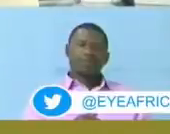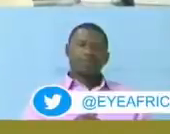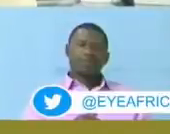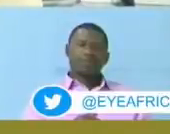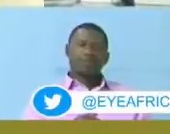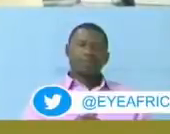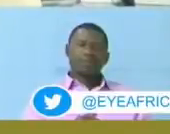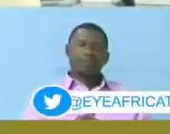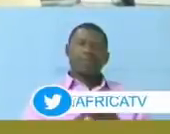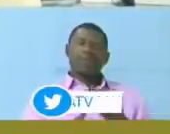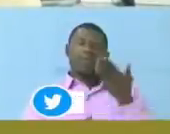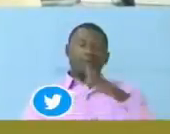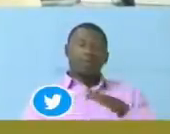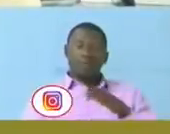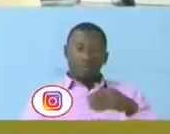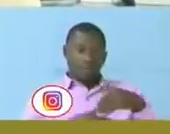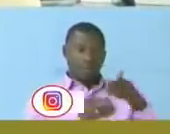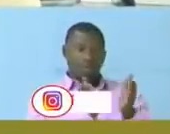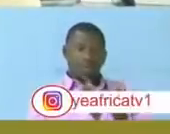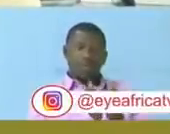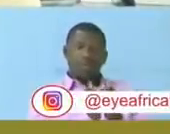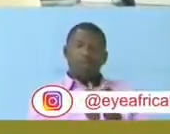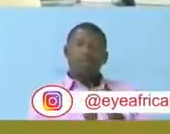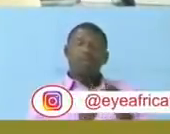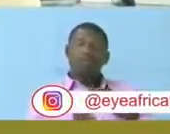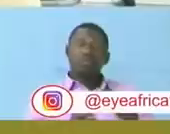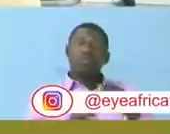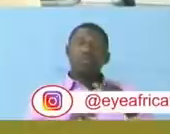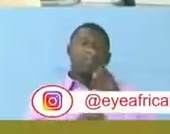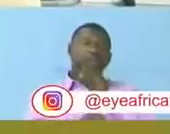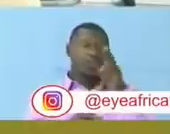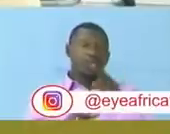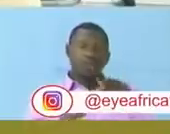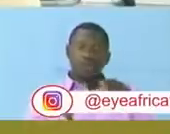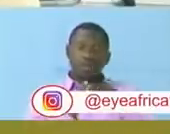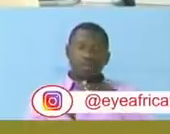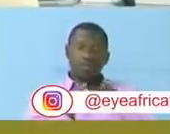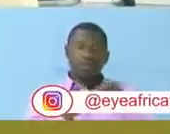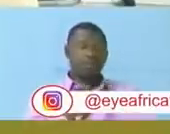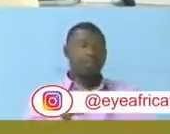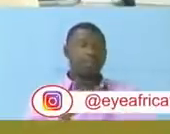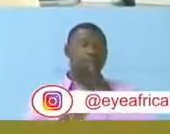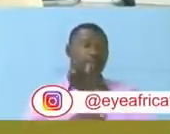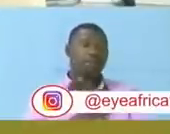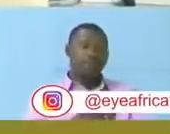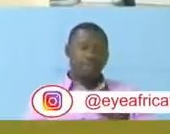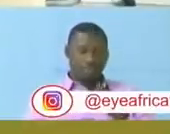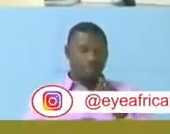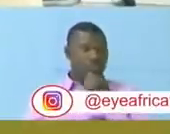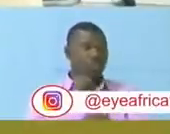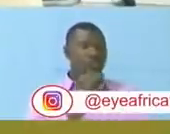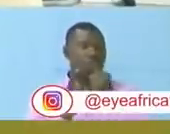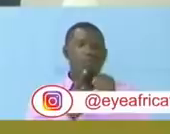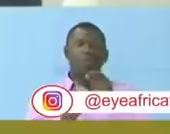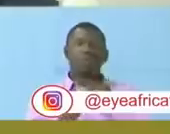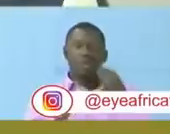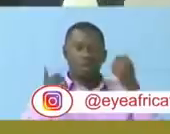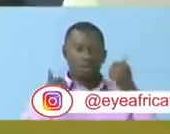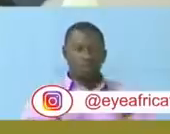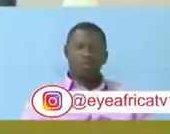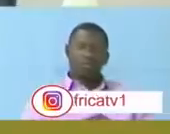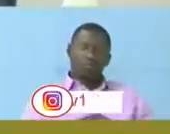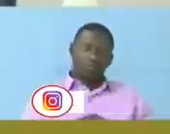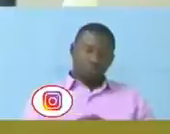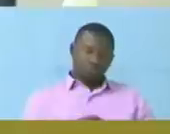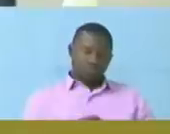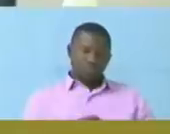Kabo, bunda do la katahani fo dubite bunu fo wala. Oh, that's the situation. Abo abelari ni wala nyama. You